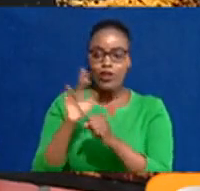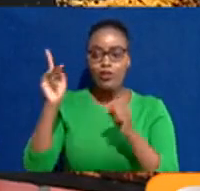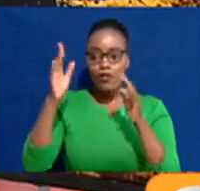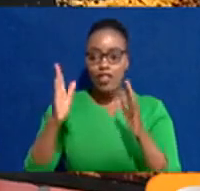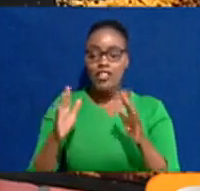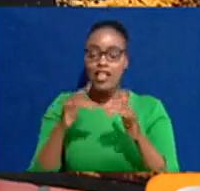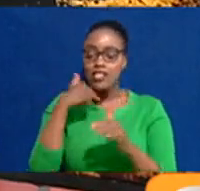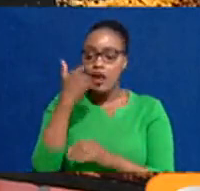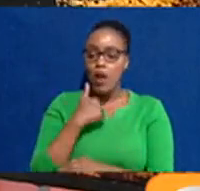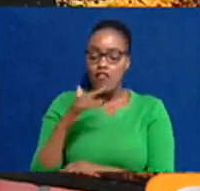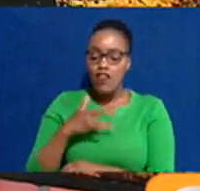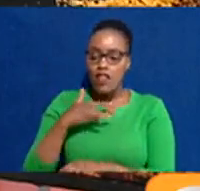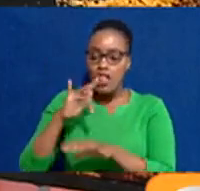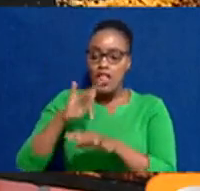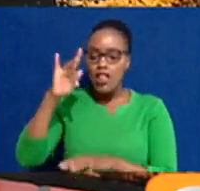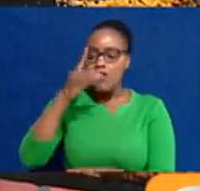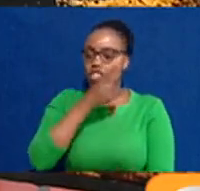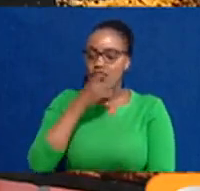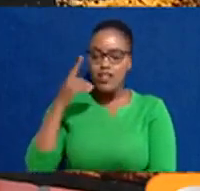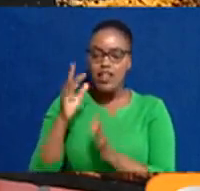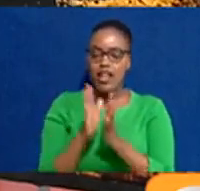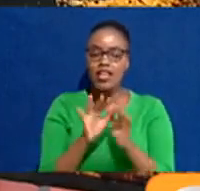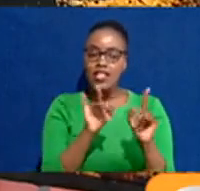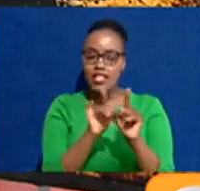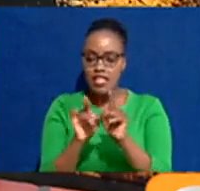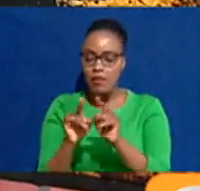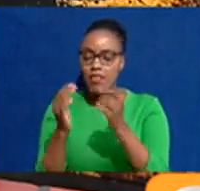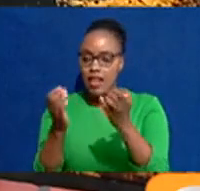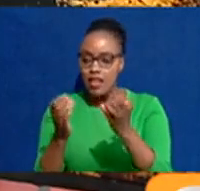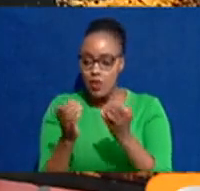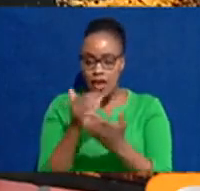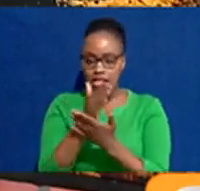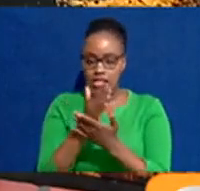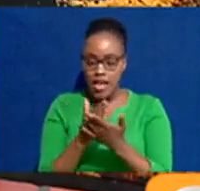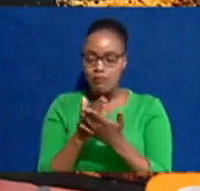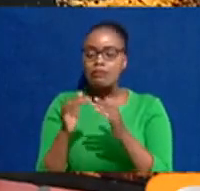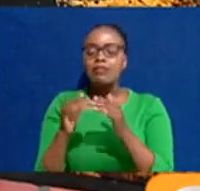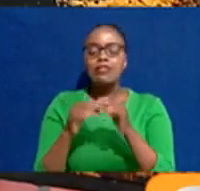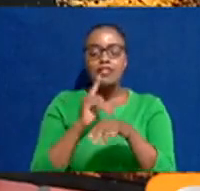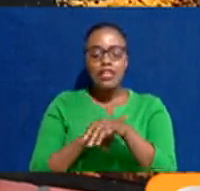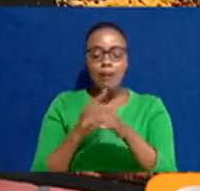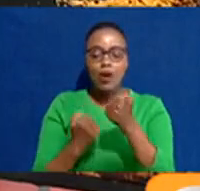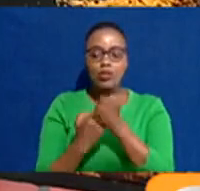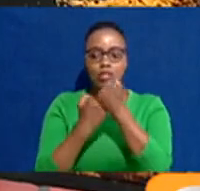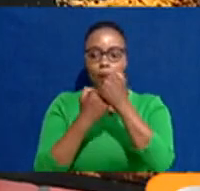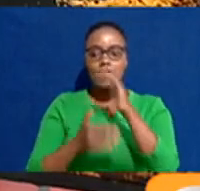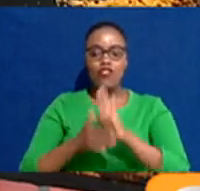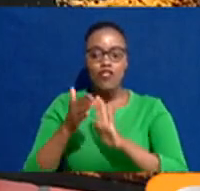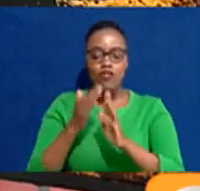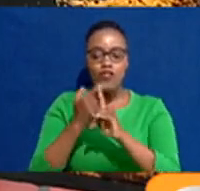Kenyans already feeling the effects of drought, and obviously requires some immediate support and solutions